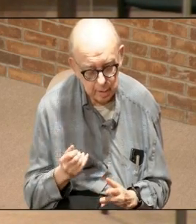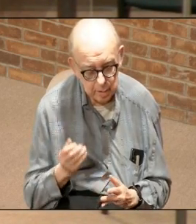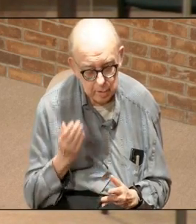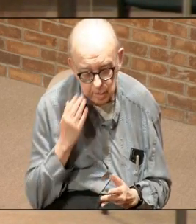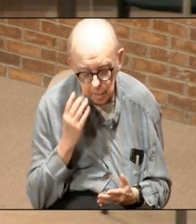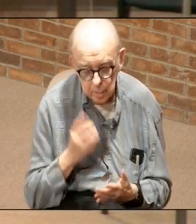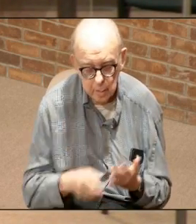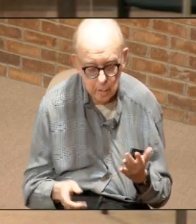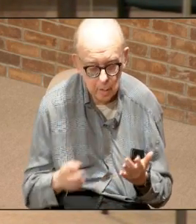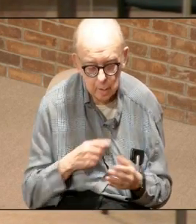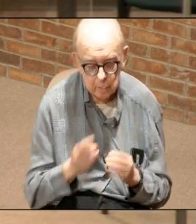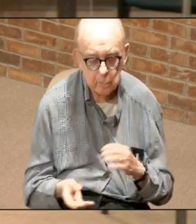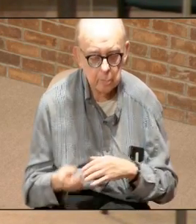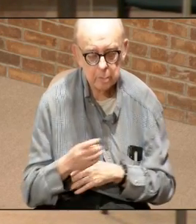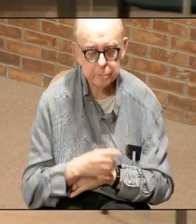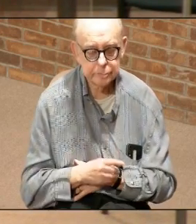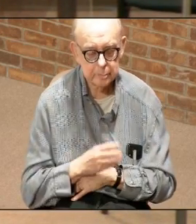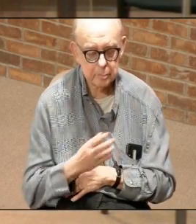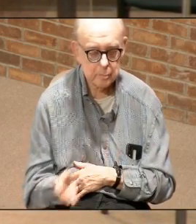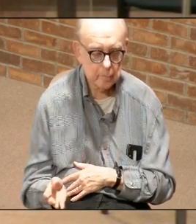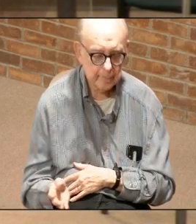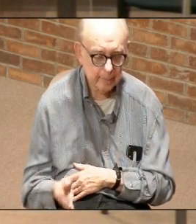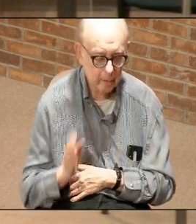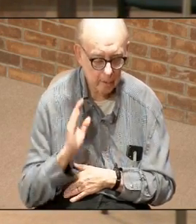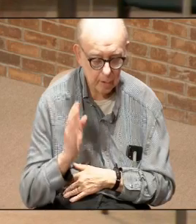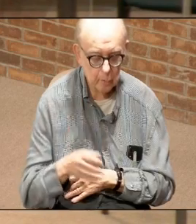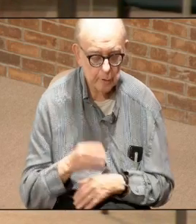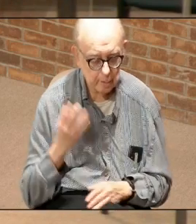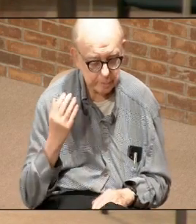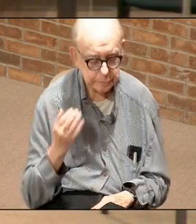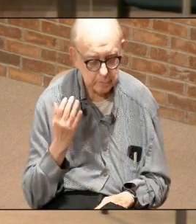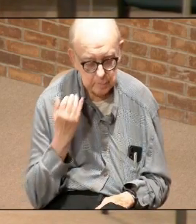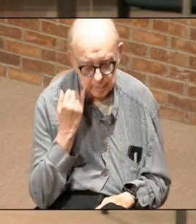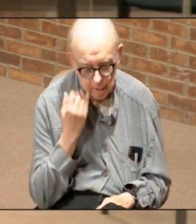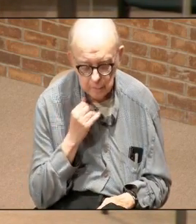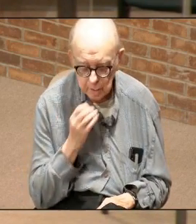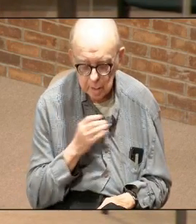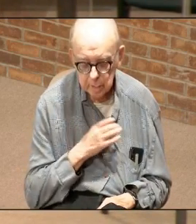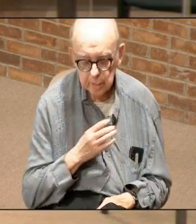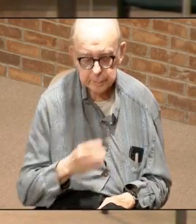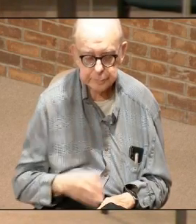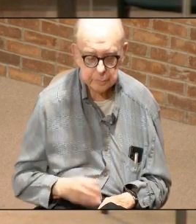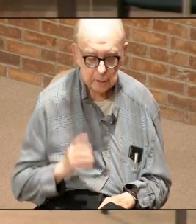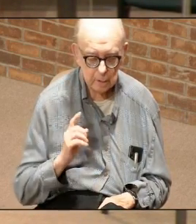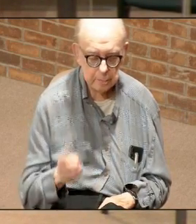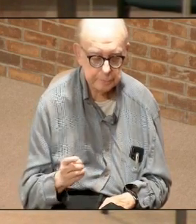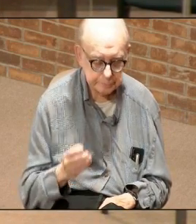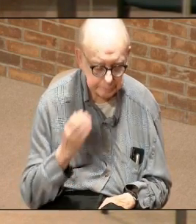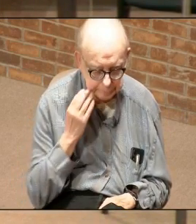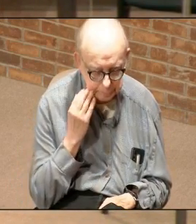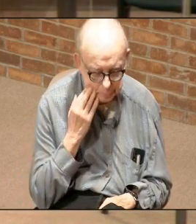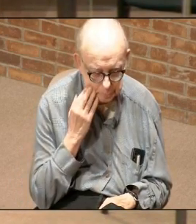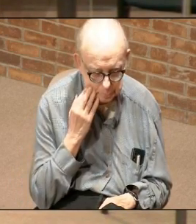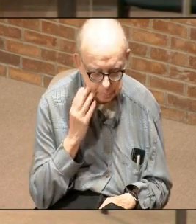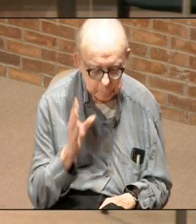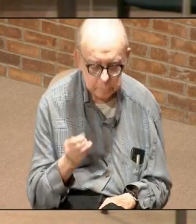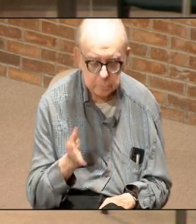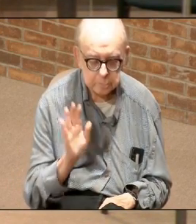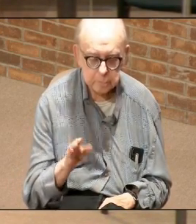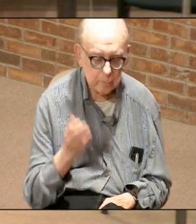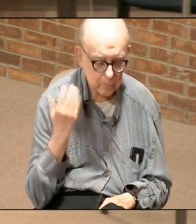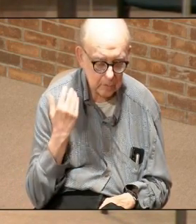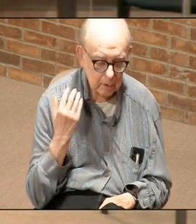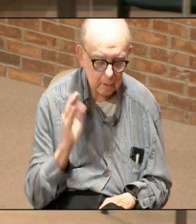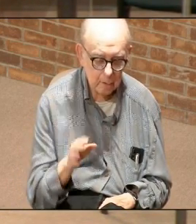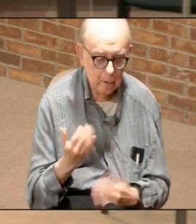know what? At the end of the day, they're going to be reminded, if they're not a Christian, they're going to be reminded of their past,